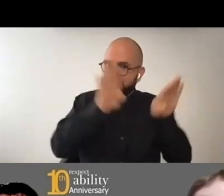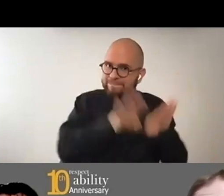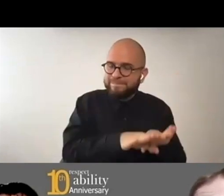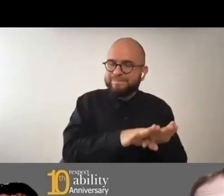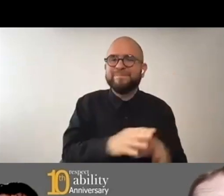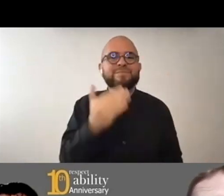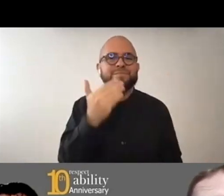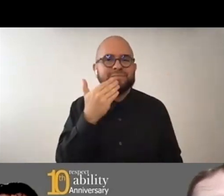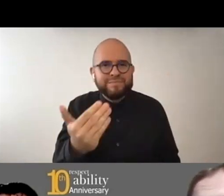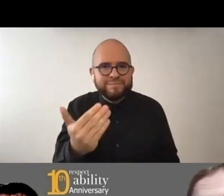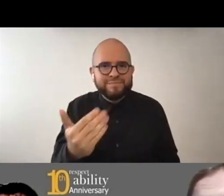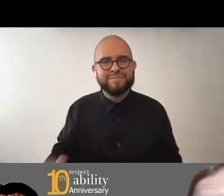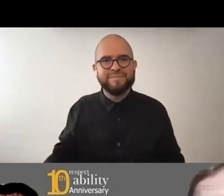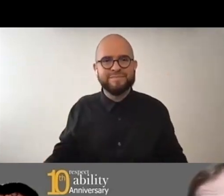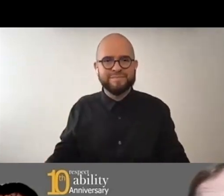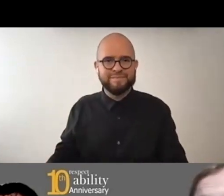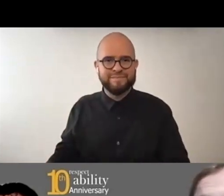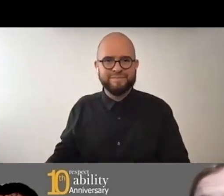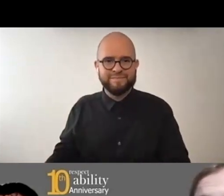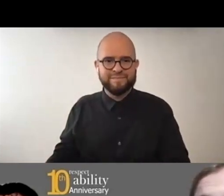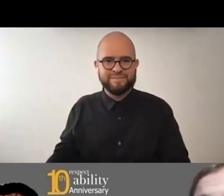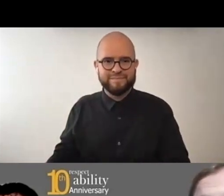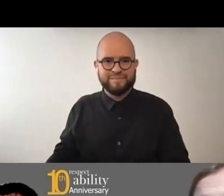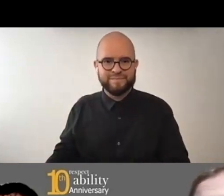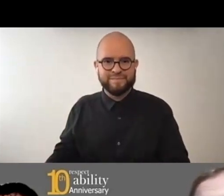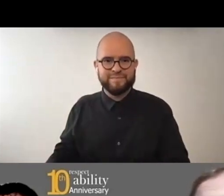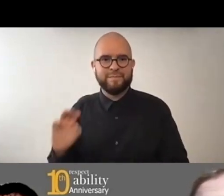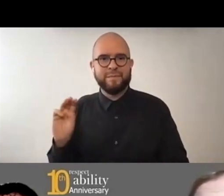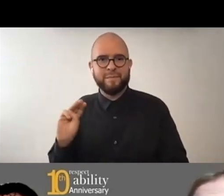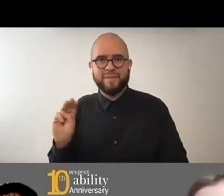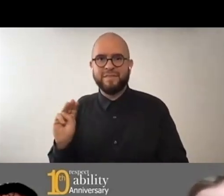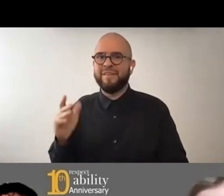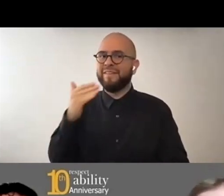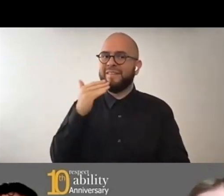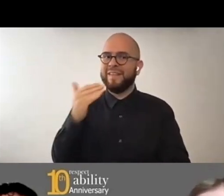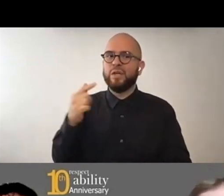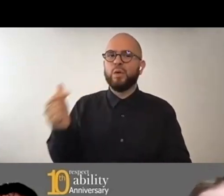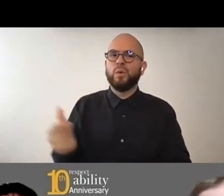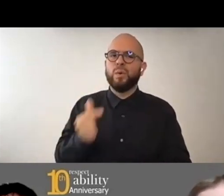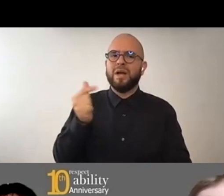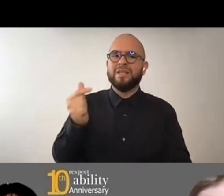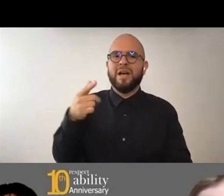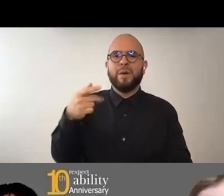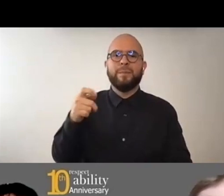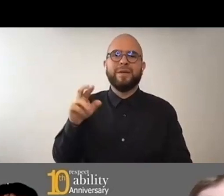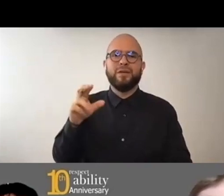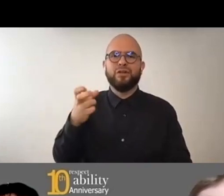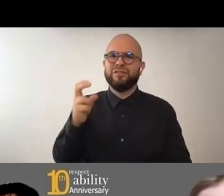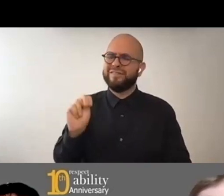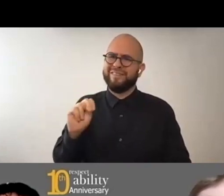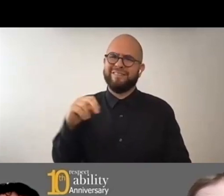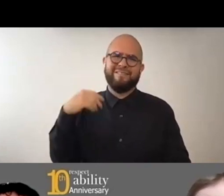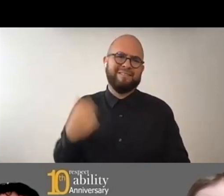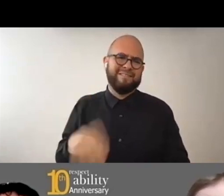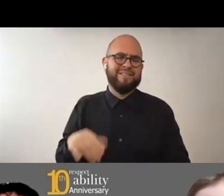much. Can we thank our moderator, Graciano Peters, for doing a wonderful